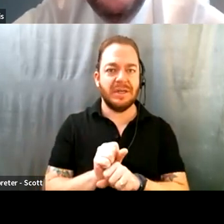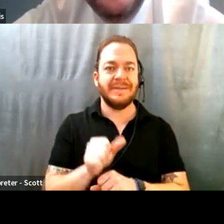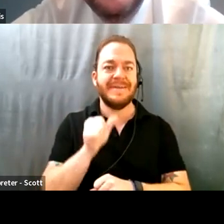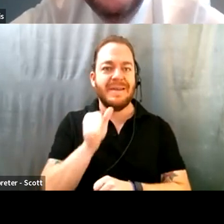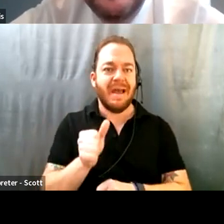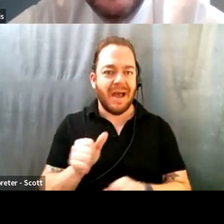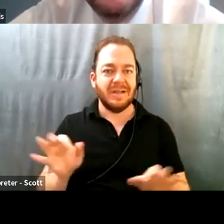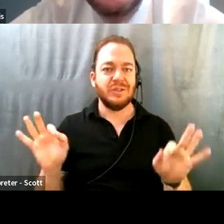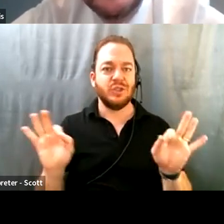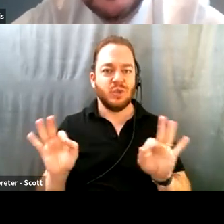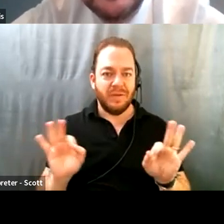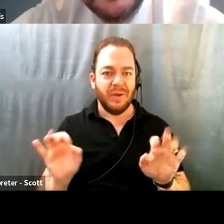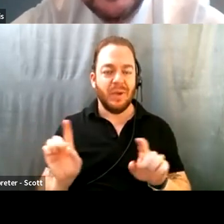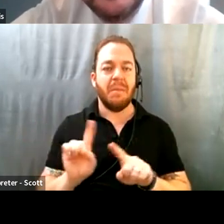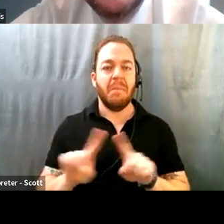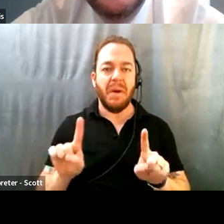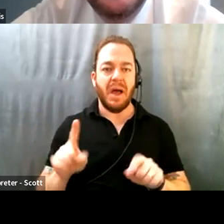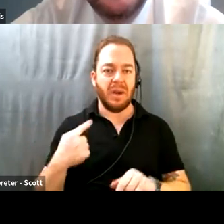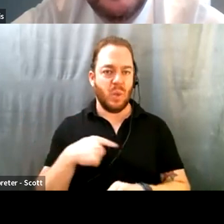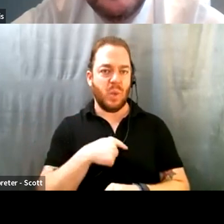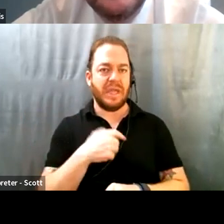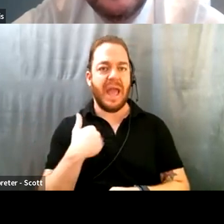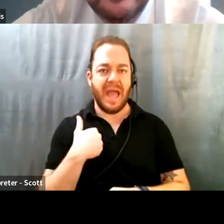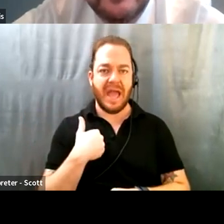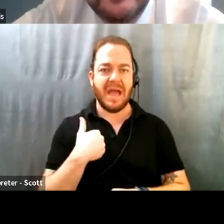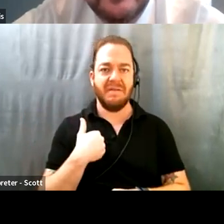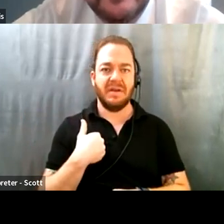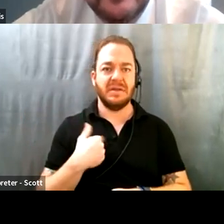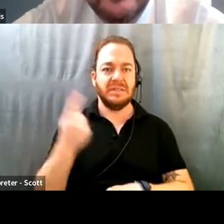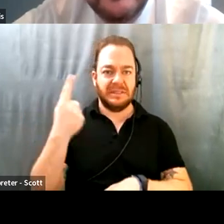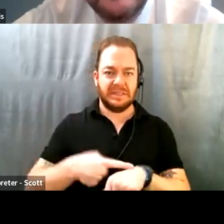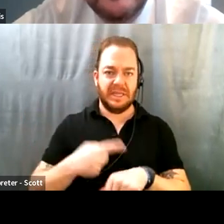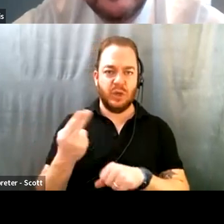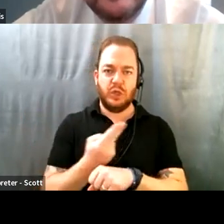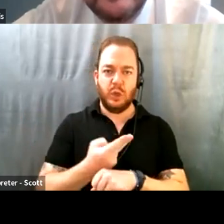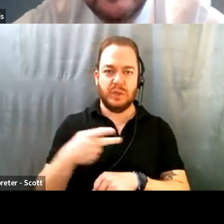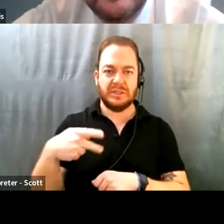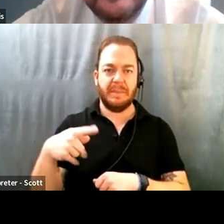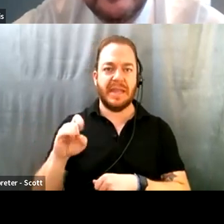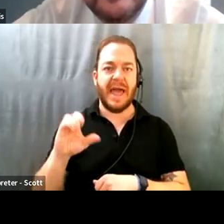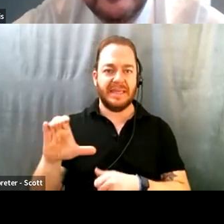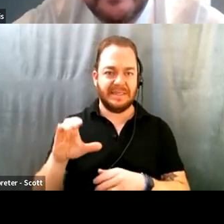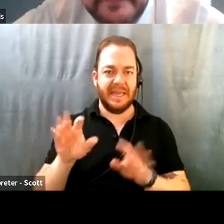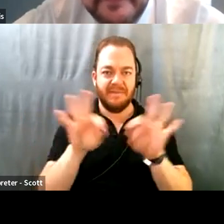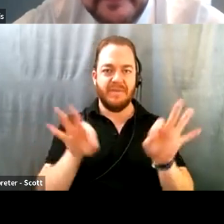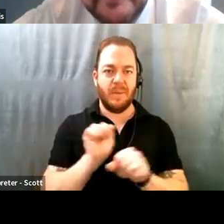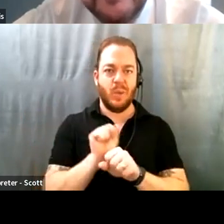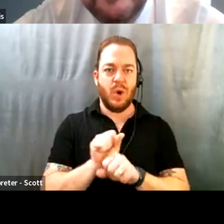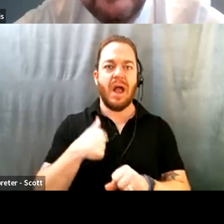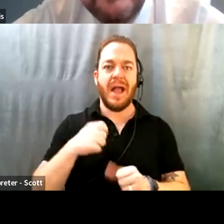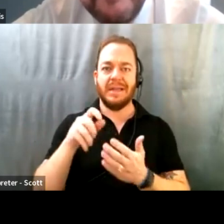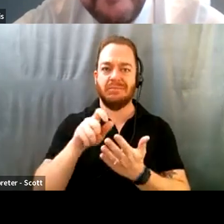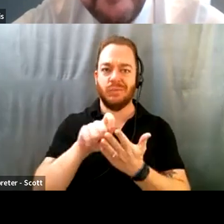mean, we have the single use plastics framework. I can draft FAR language in half an